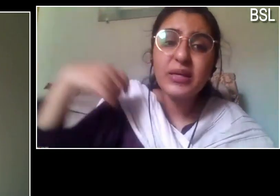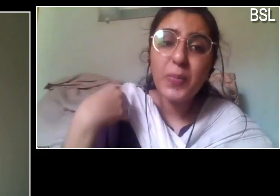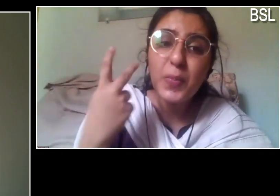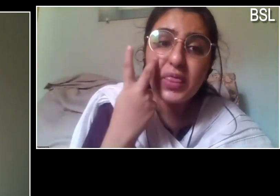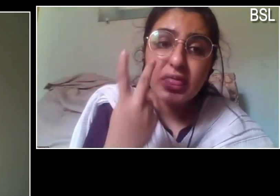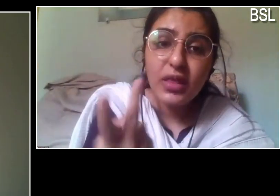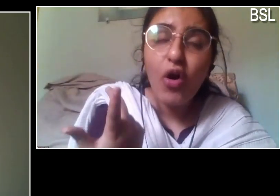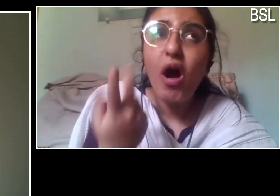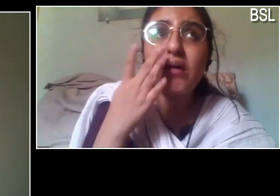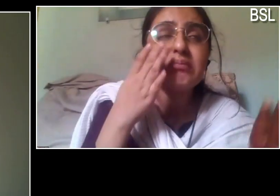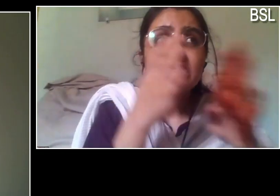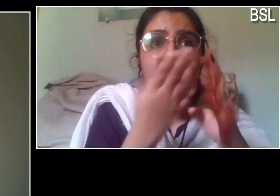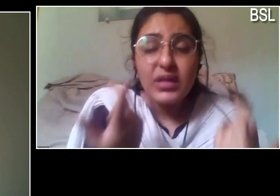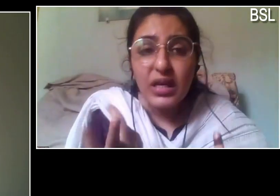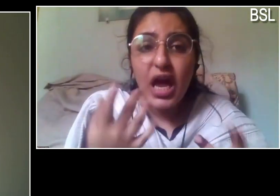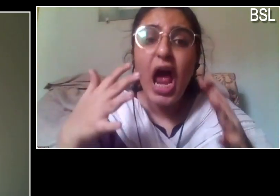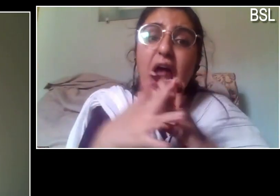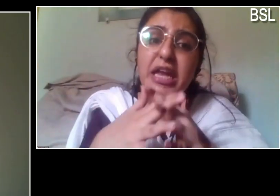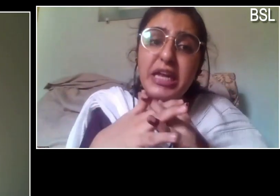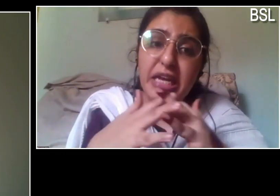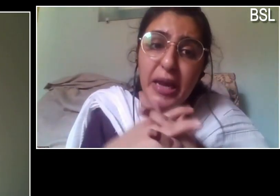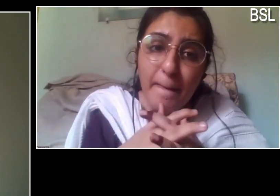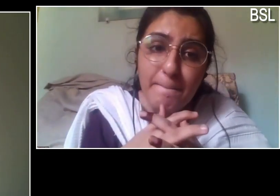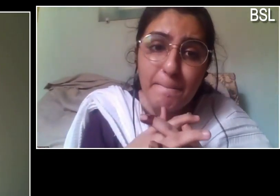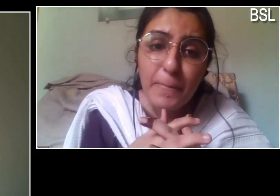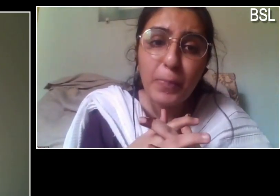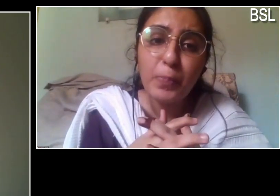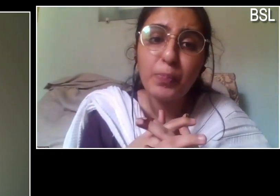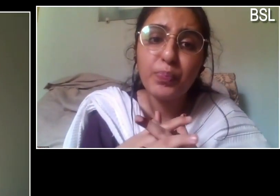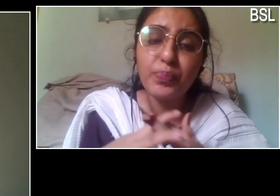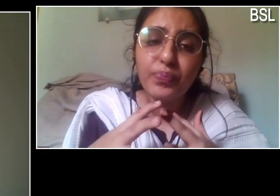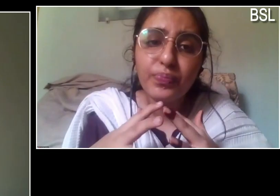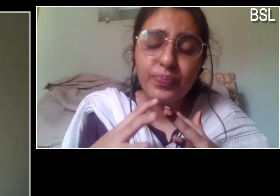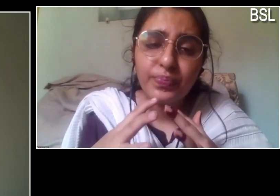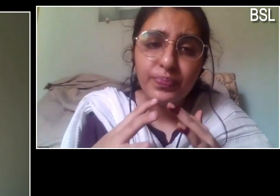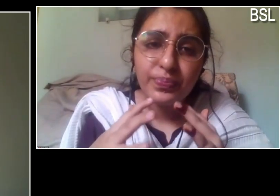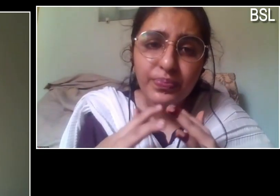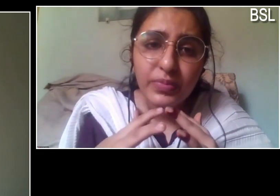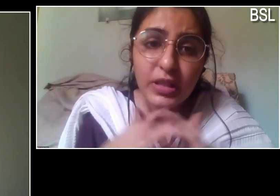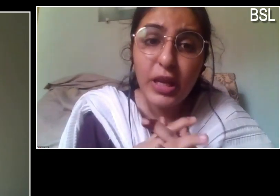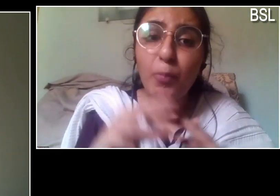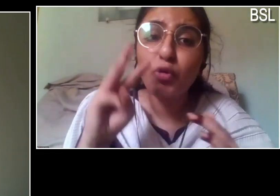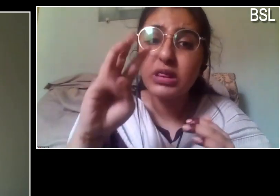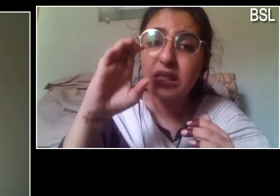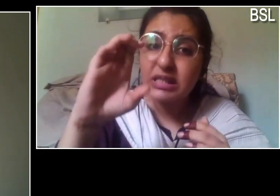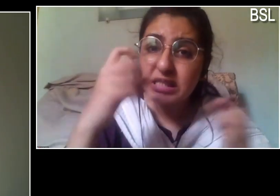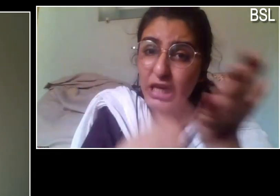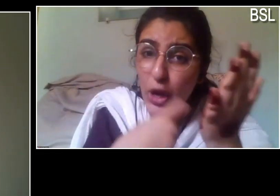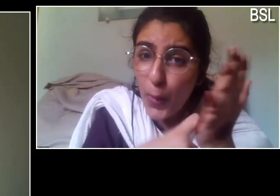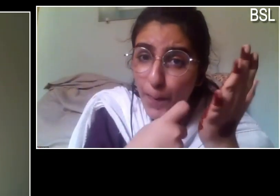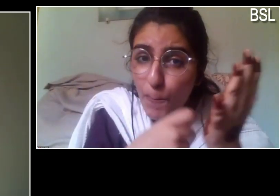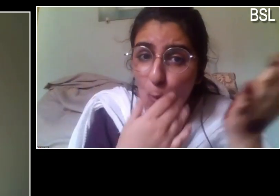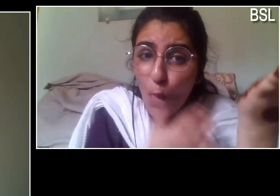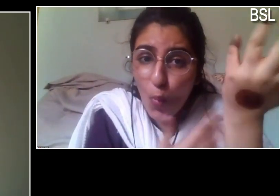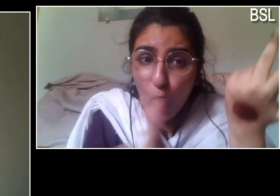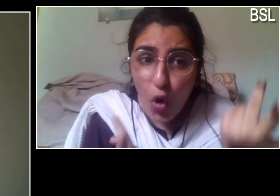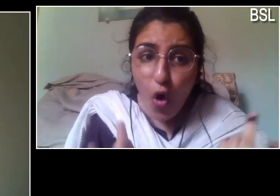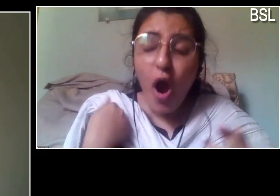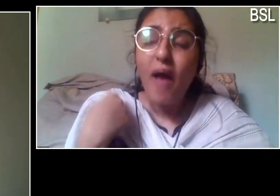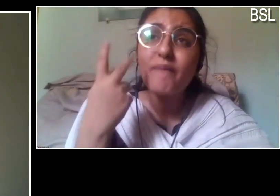at W3C reports, and if you look at surveys, which I did throughout